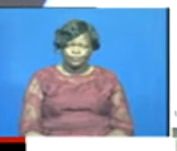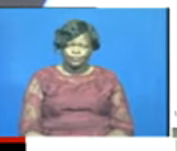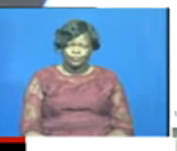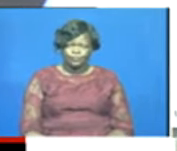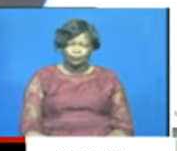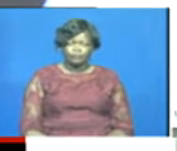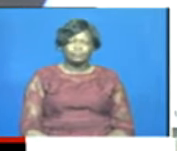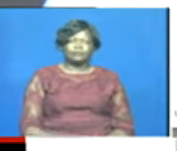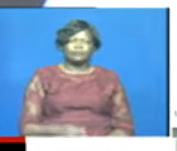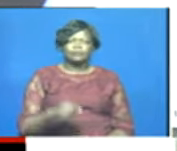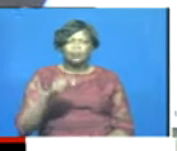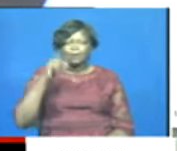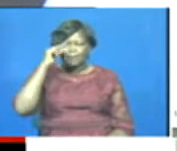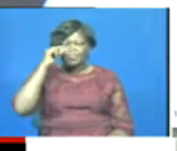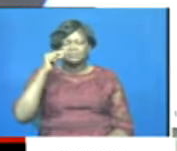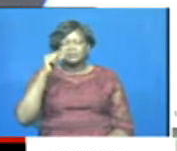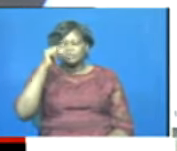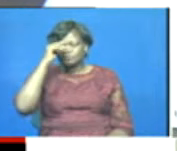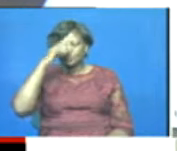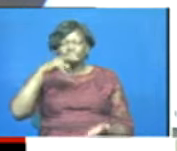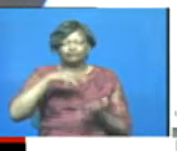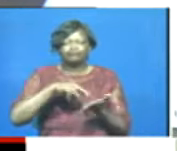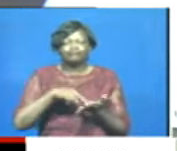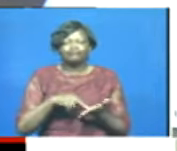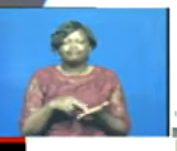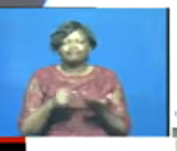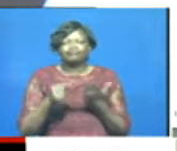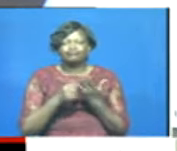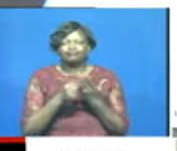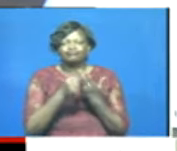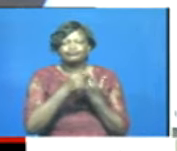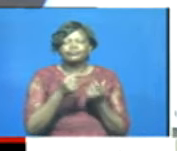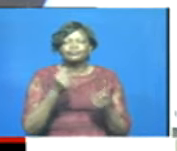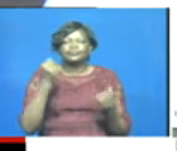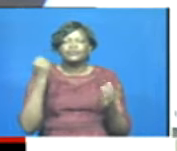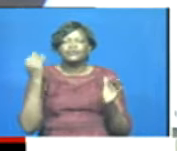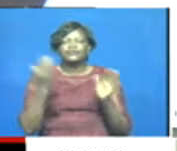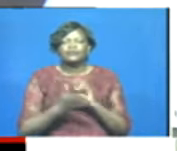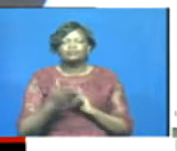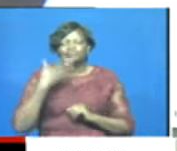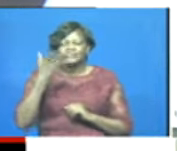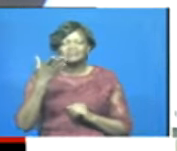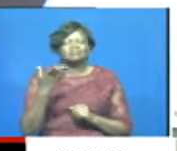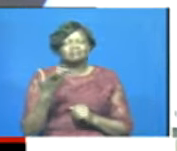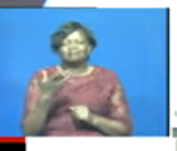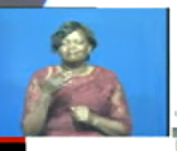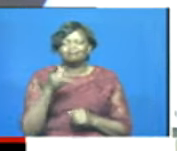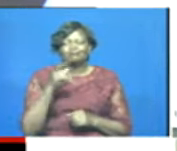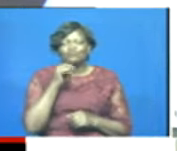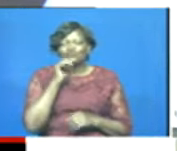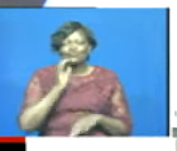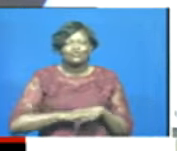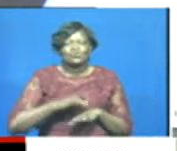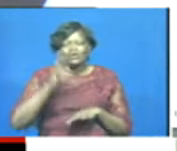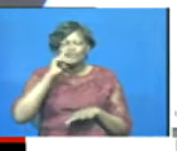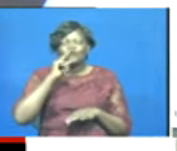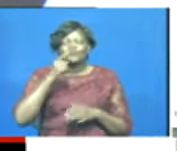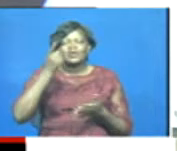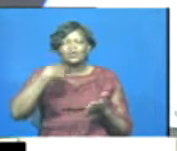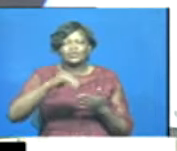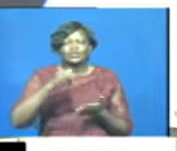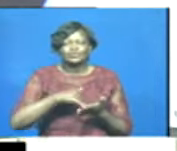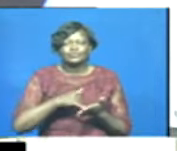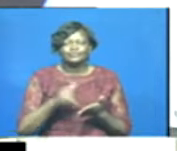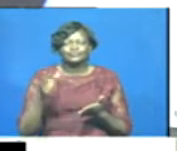Mombasa gubernatorial aspirant Mike Mbuvi Sonko has filed responses disputing reasons for not being cleared, which include